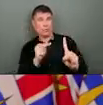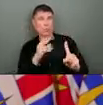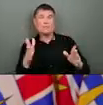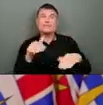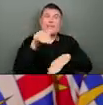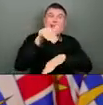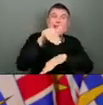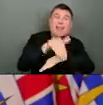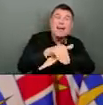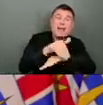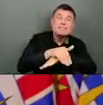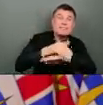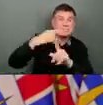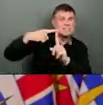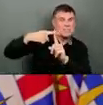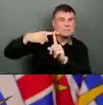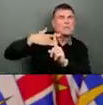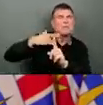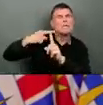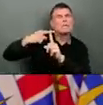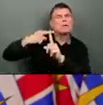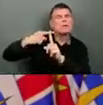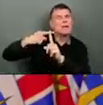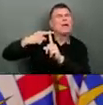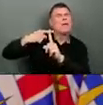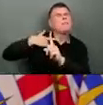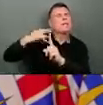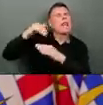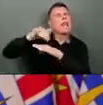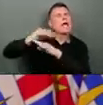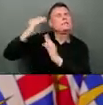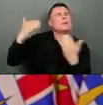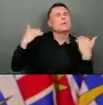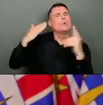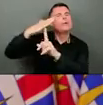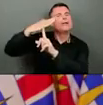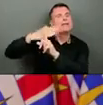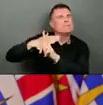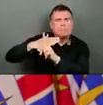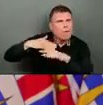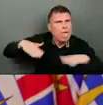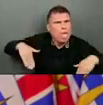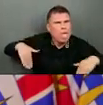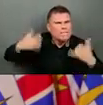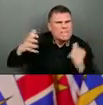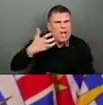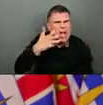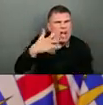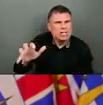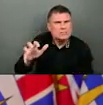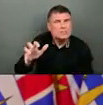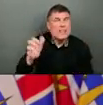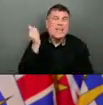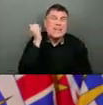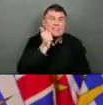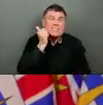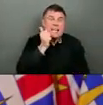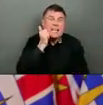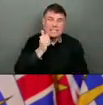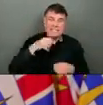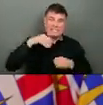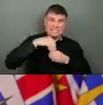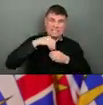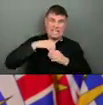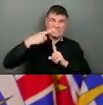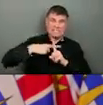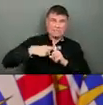means we don't get that reprieve, and indoor air temperatures increase during the day, and particularly in places that don't have